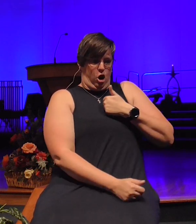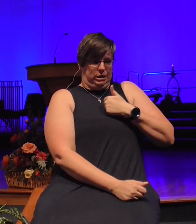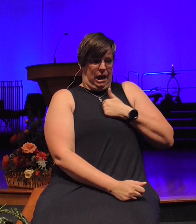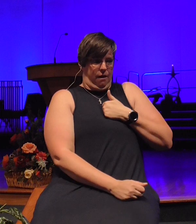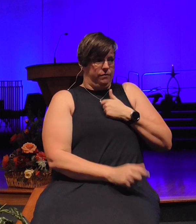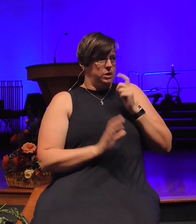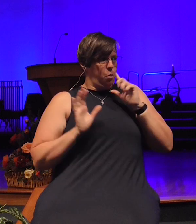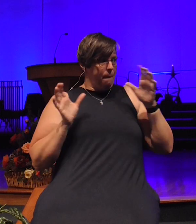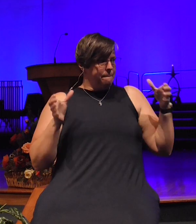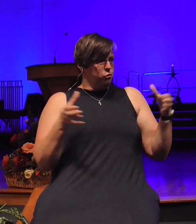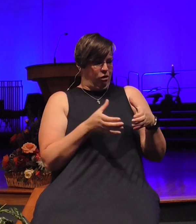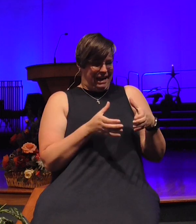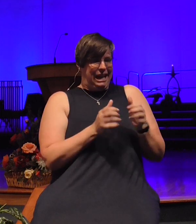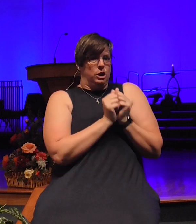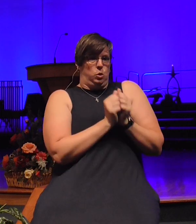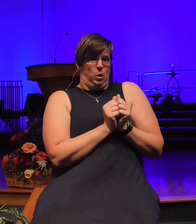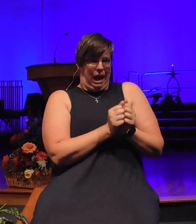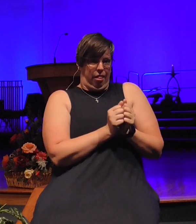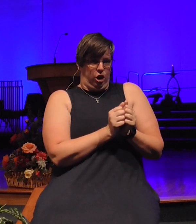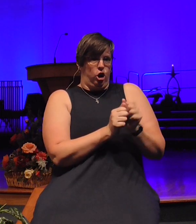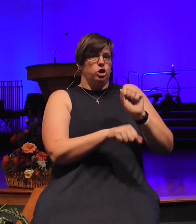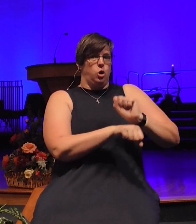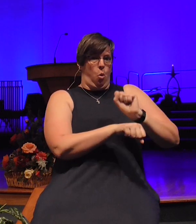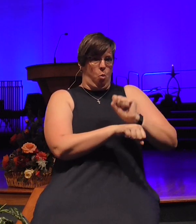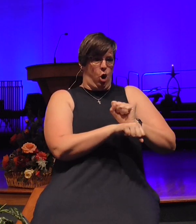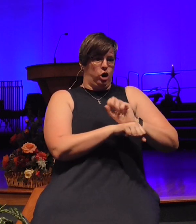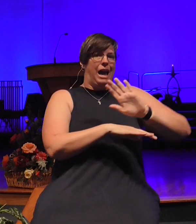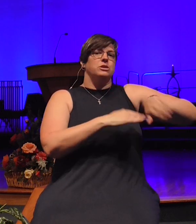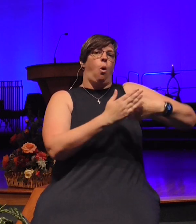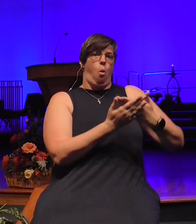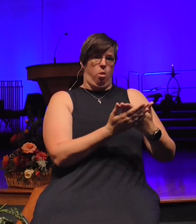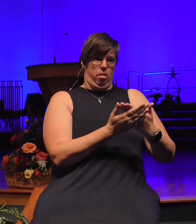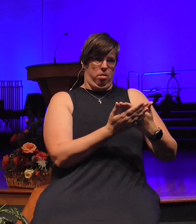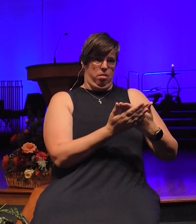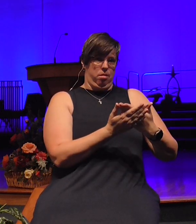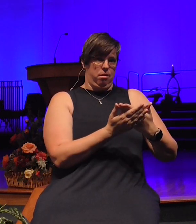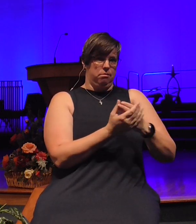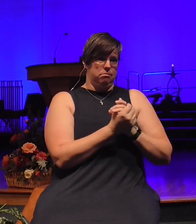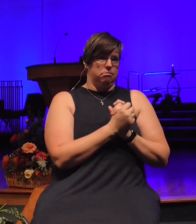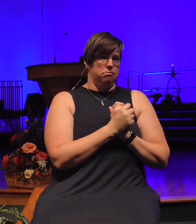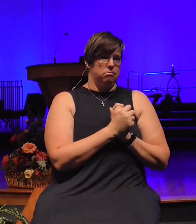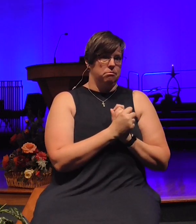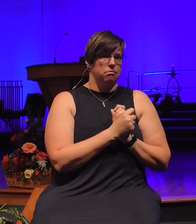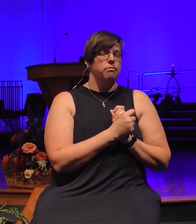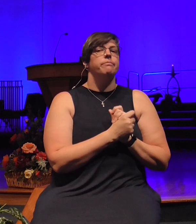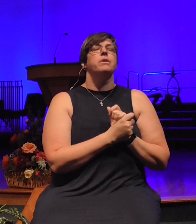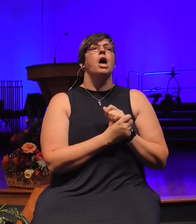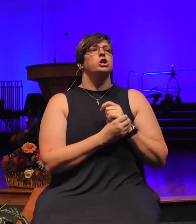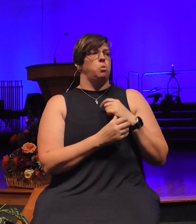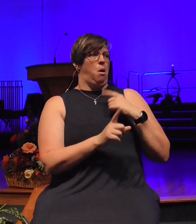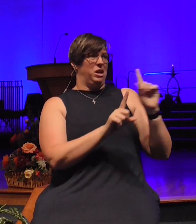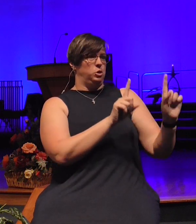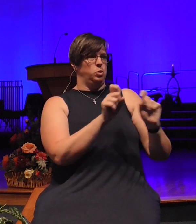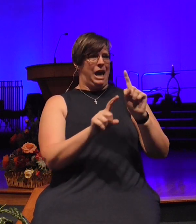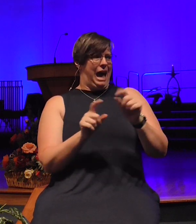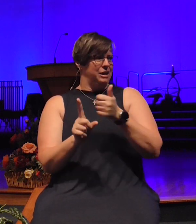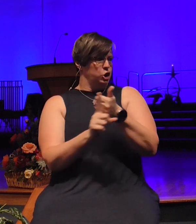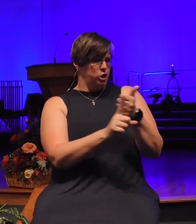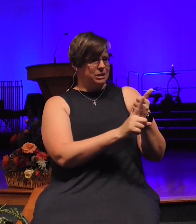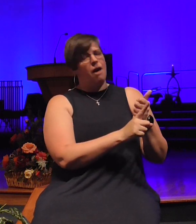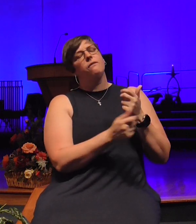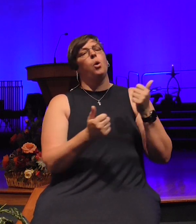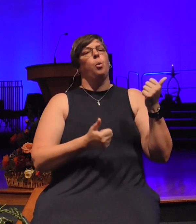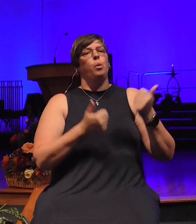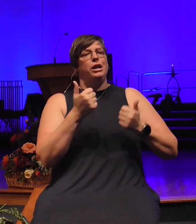ourselves and bringing it together to work as a whole. I invite you to ask yourself this morning,